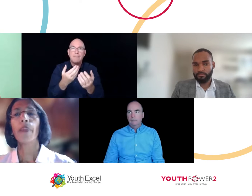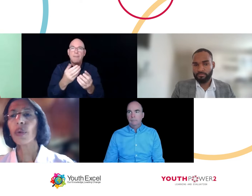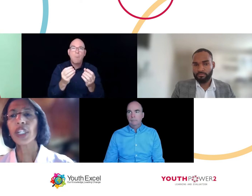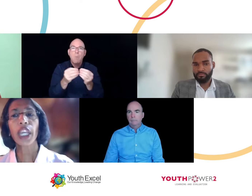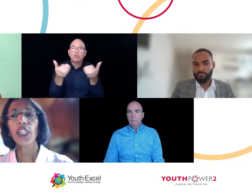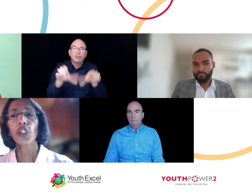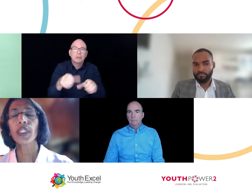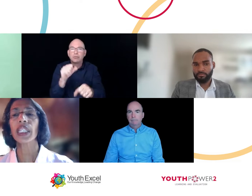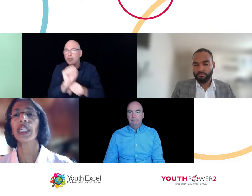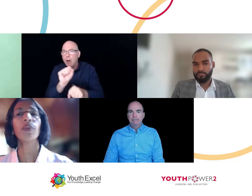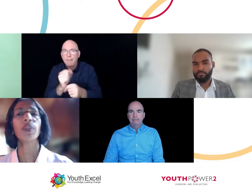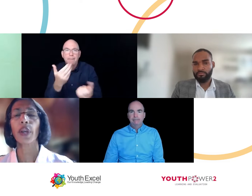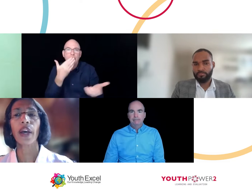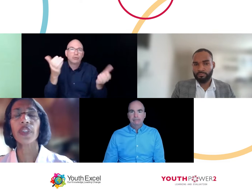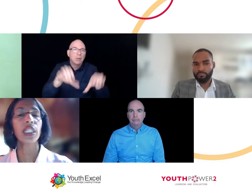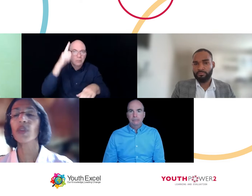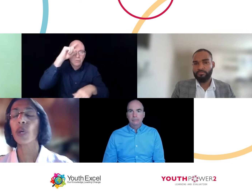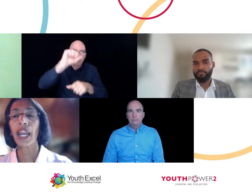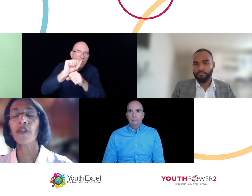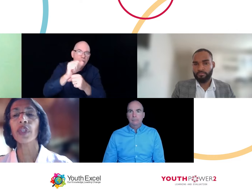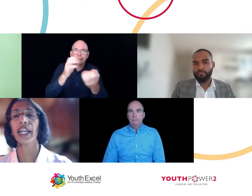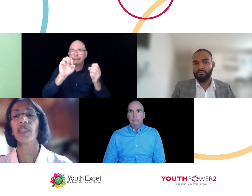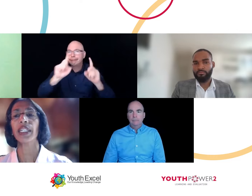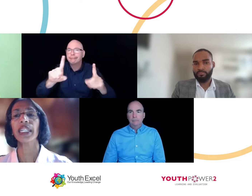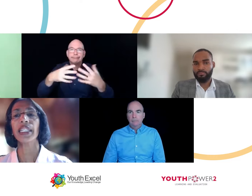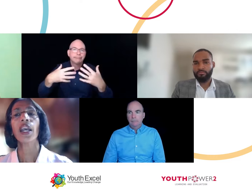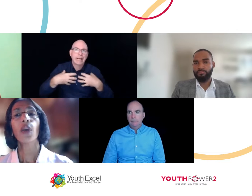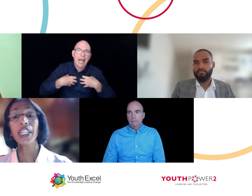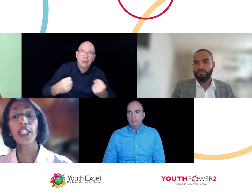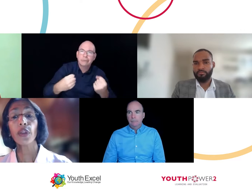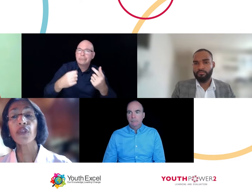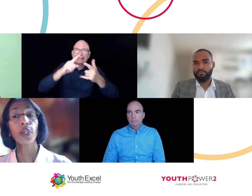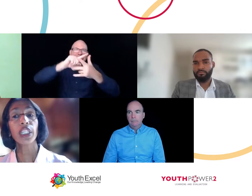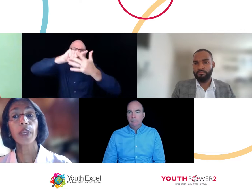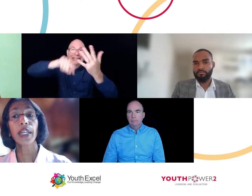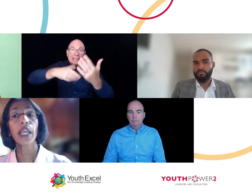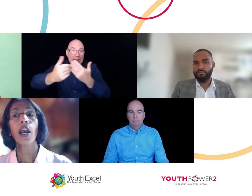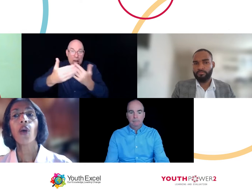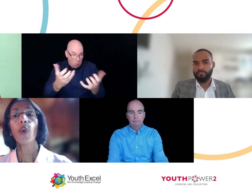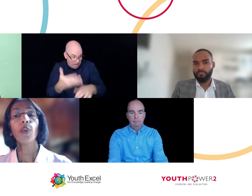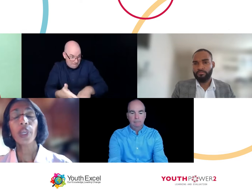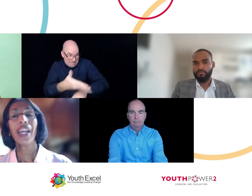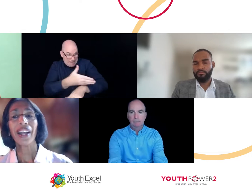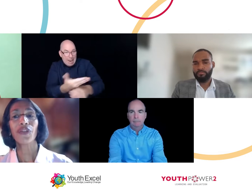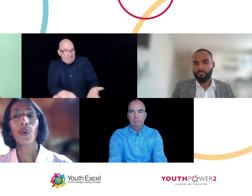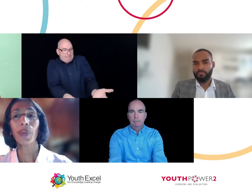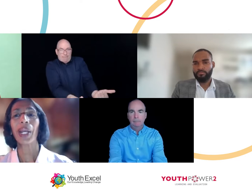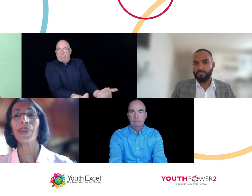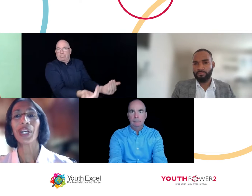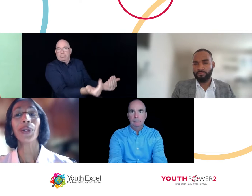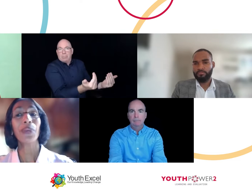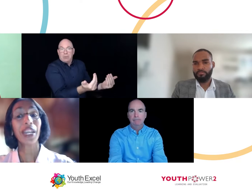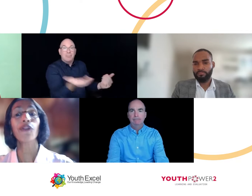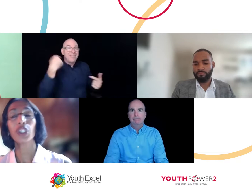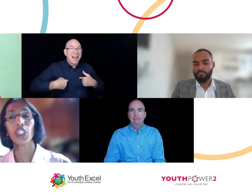opportunity, better educational systems, better health systems, whatever the aspect is. We need to hear those voices because what we asked for when